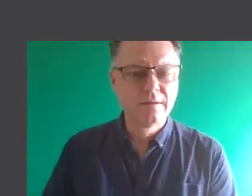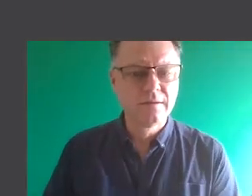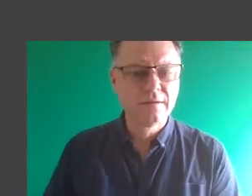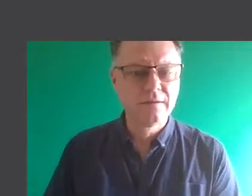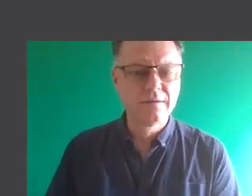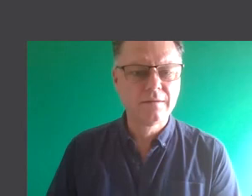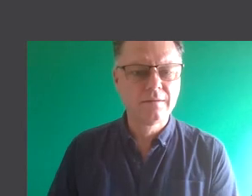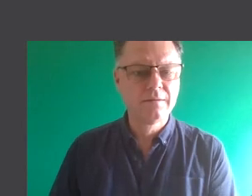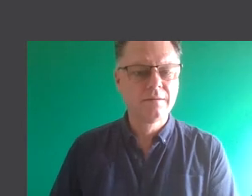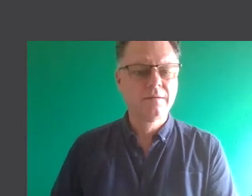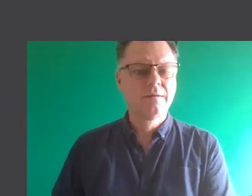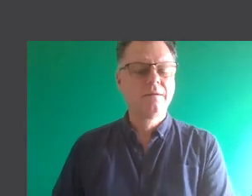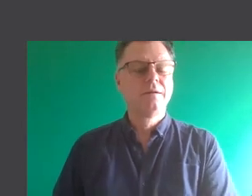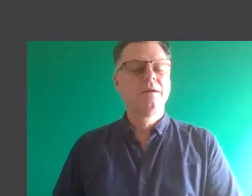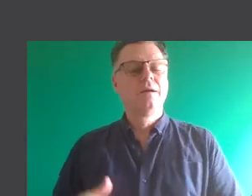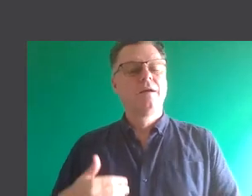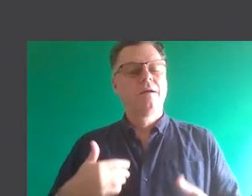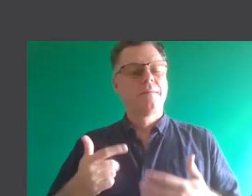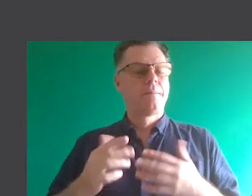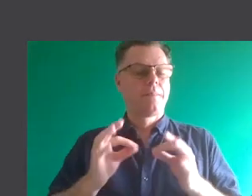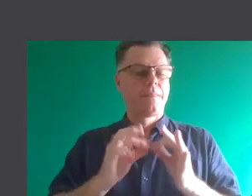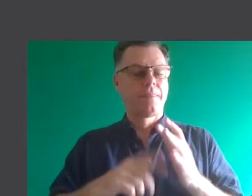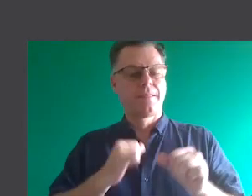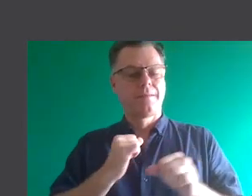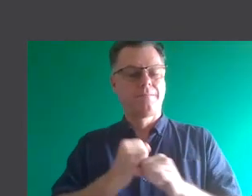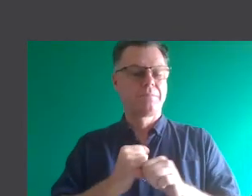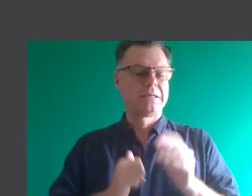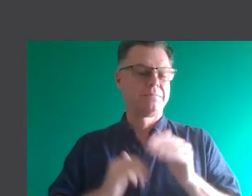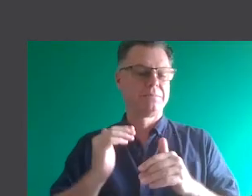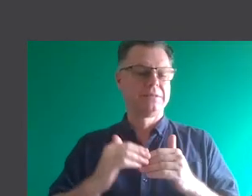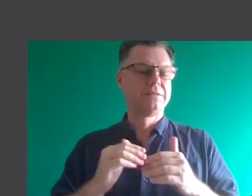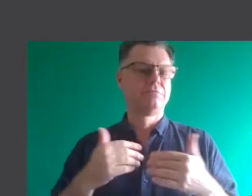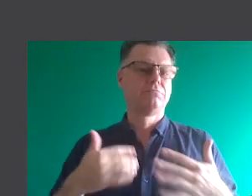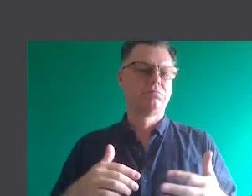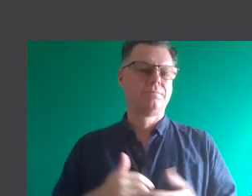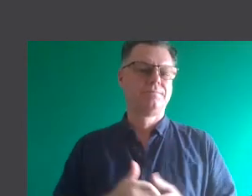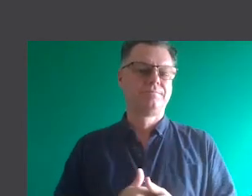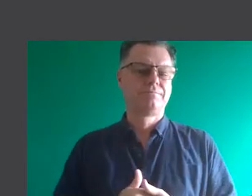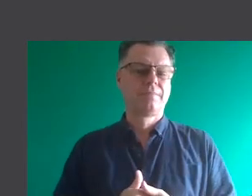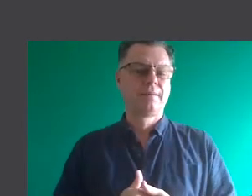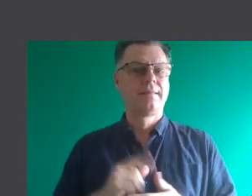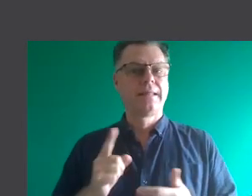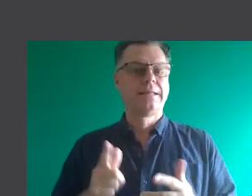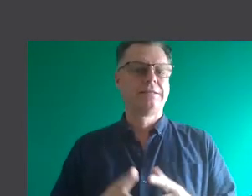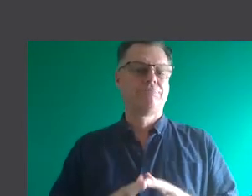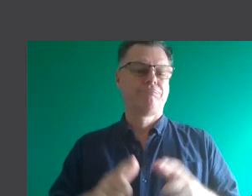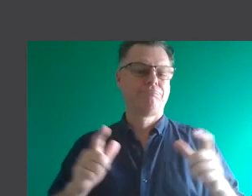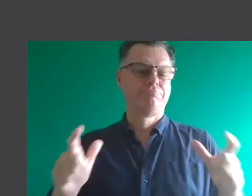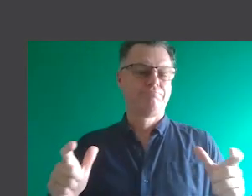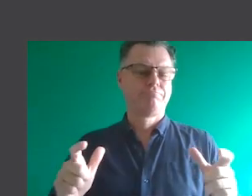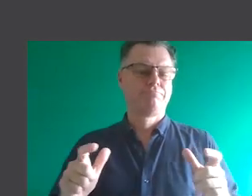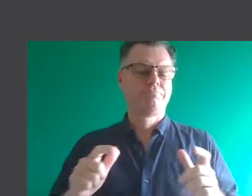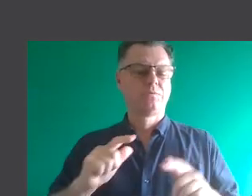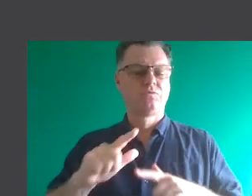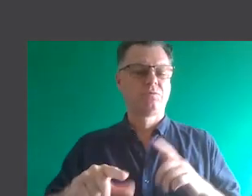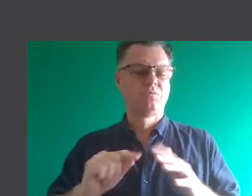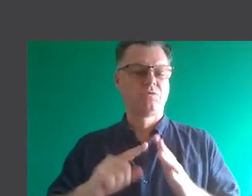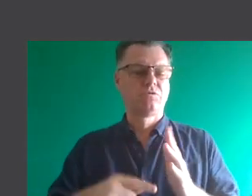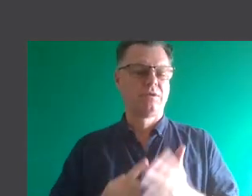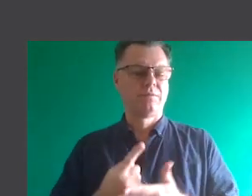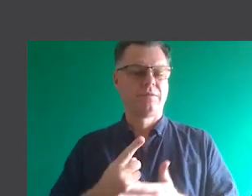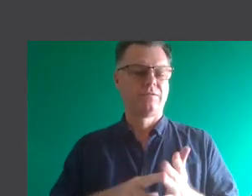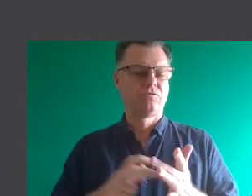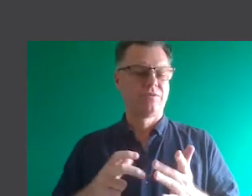use. I probably thought it'd be worth just giving you a little bit of an overview of the big build, as we call ourselves. It is the biggest